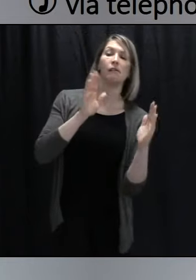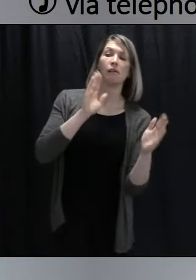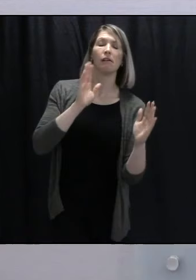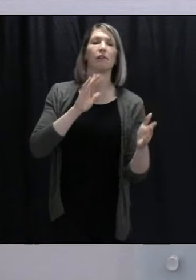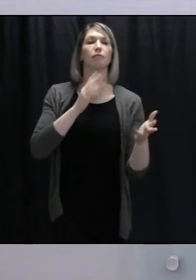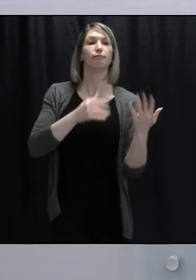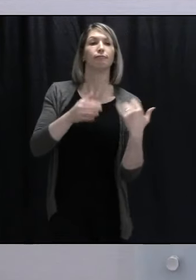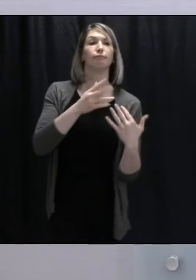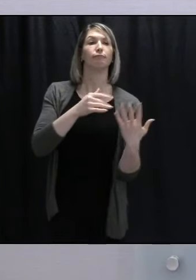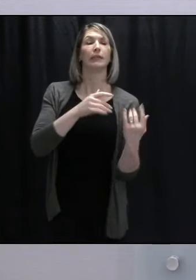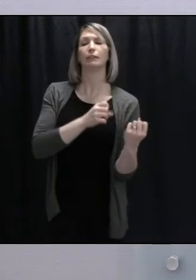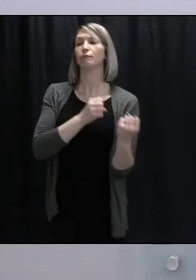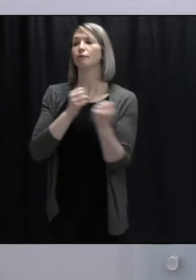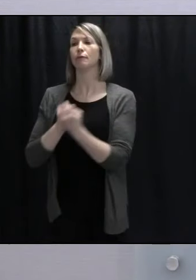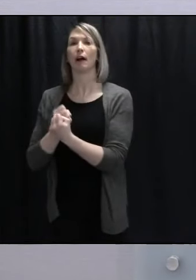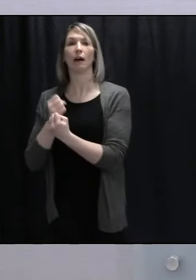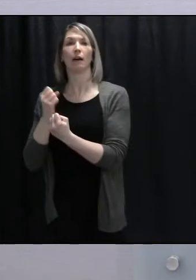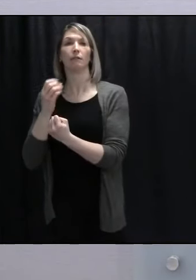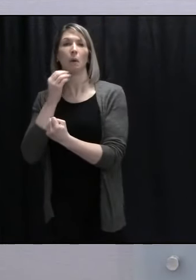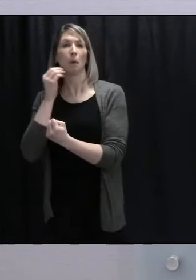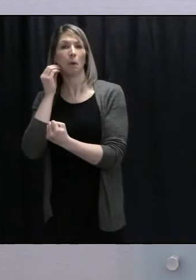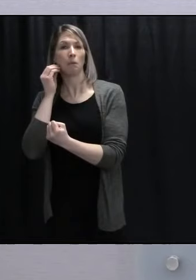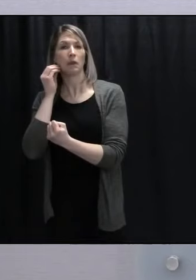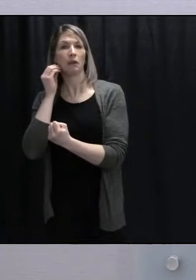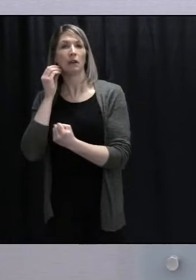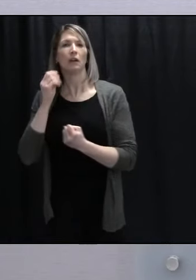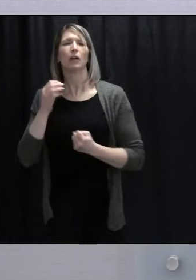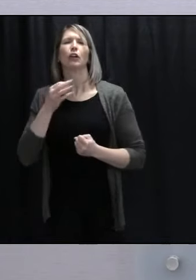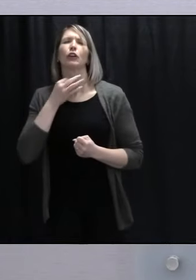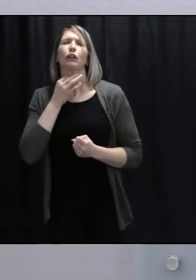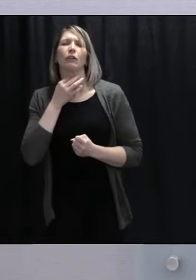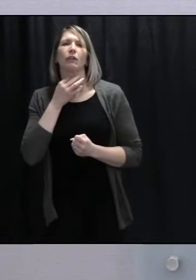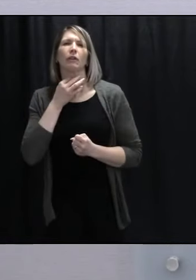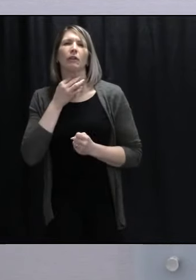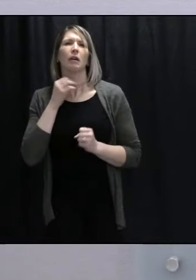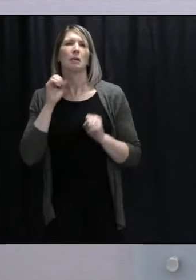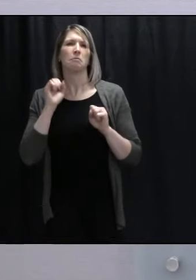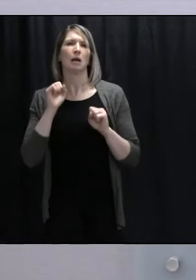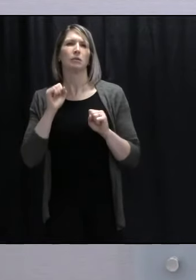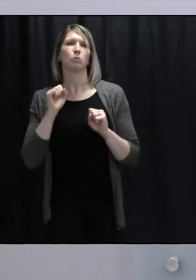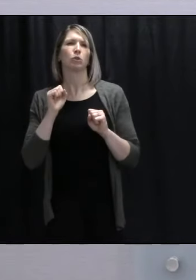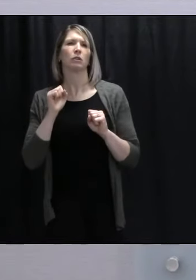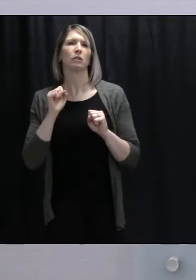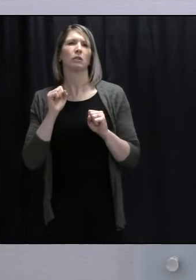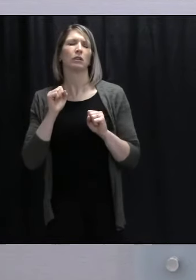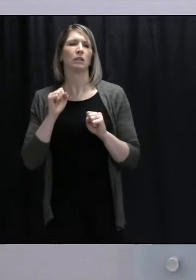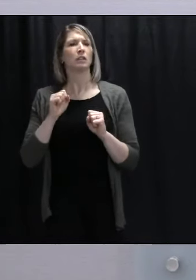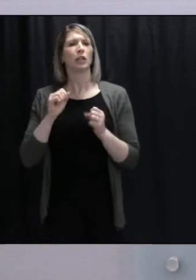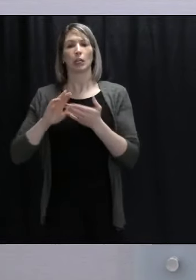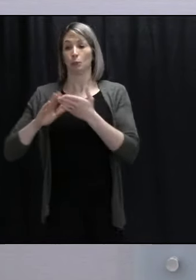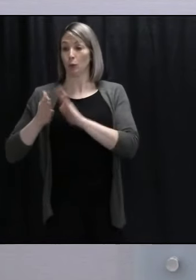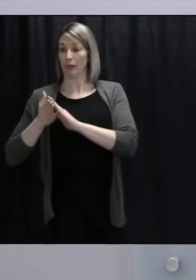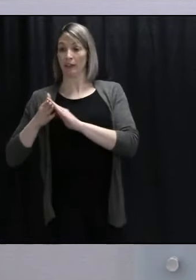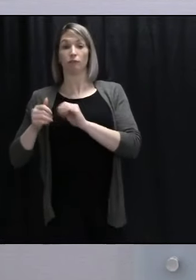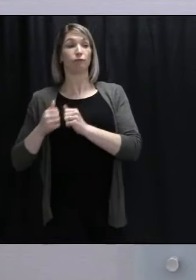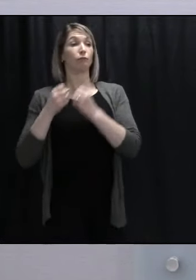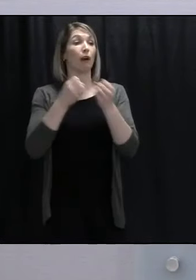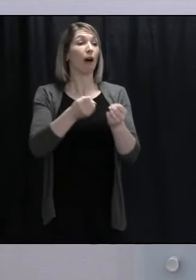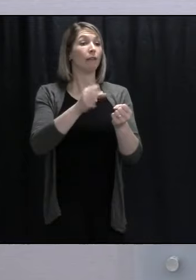for necessary reasons. Quite often they could be visiting. Is there any possibility that you might place further restrictions